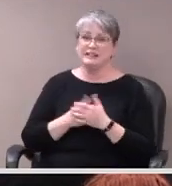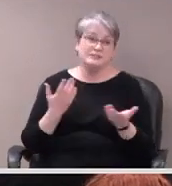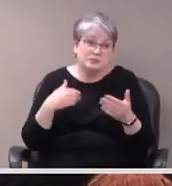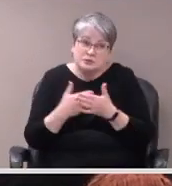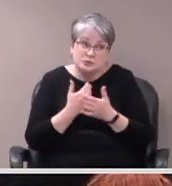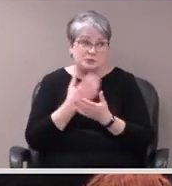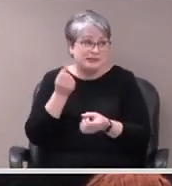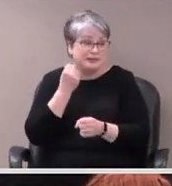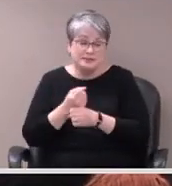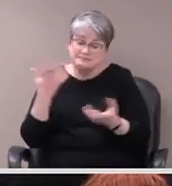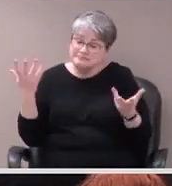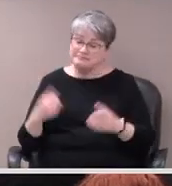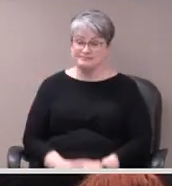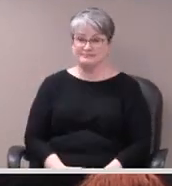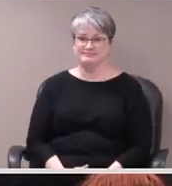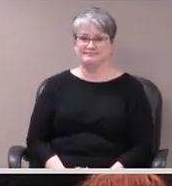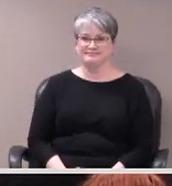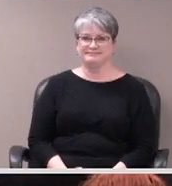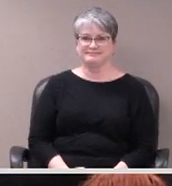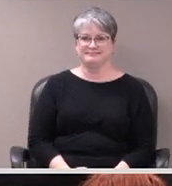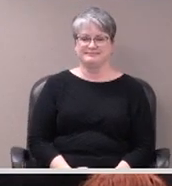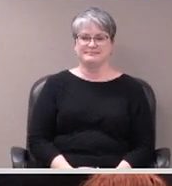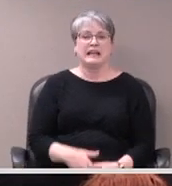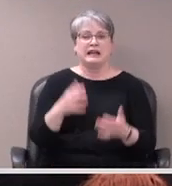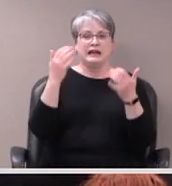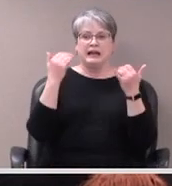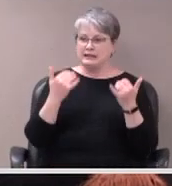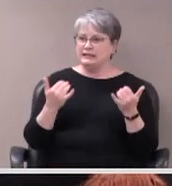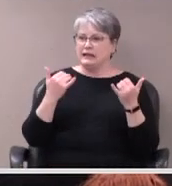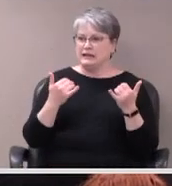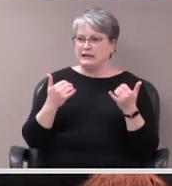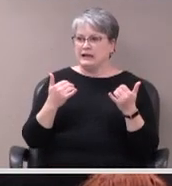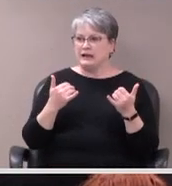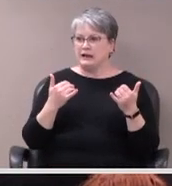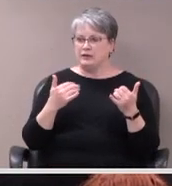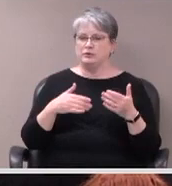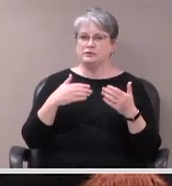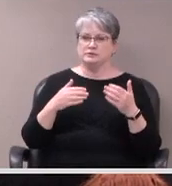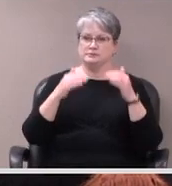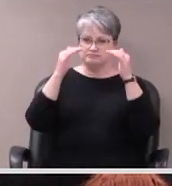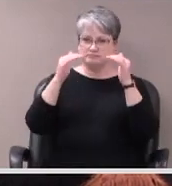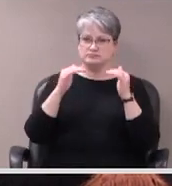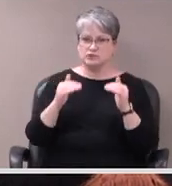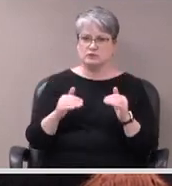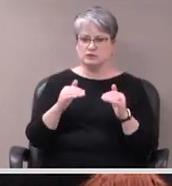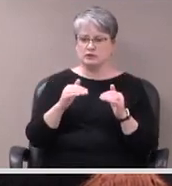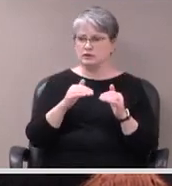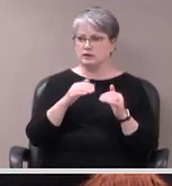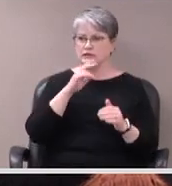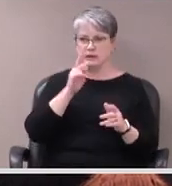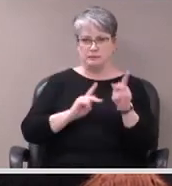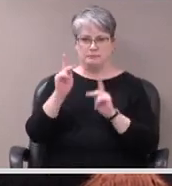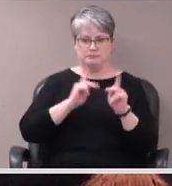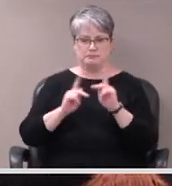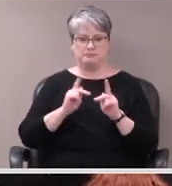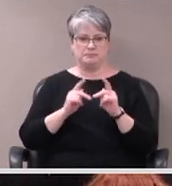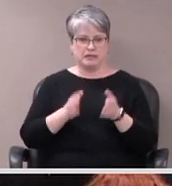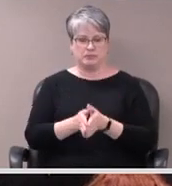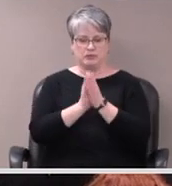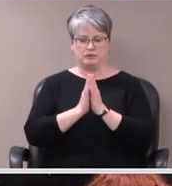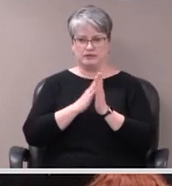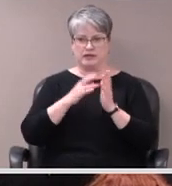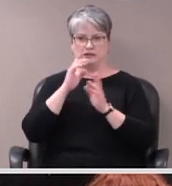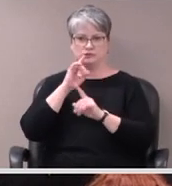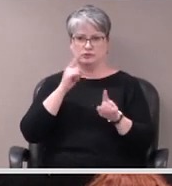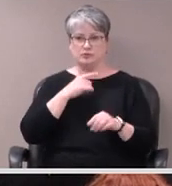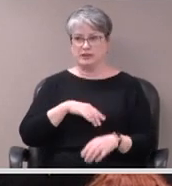year. So at this time, we're going to move on to persons requesting to address the board. And we